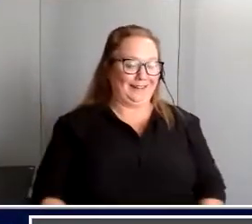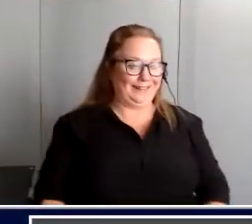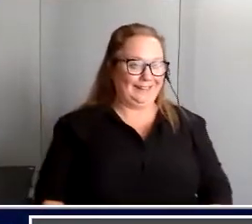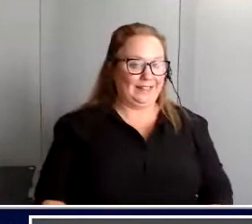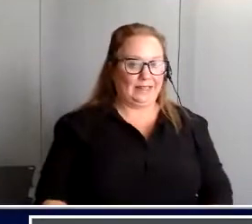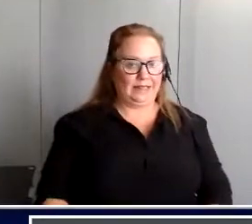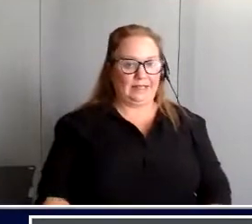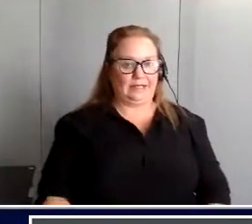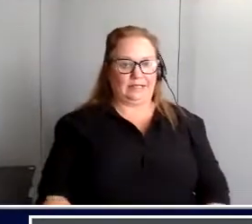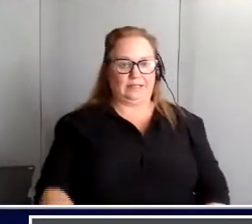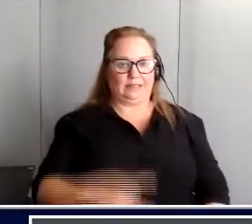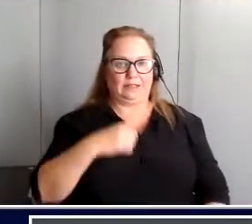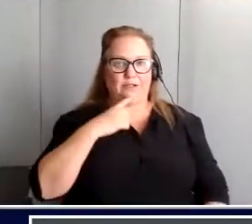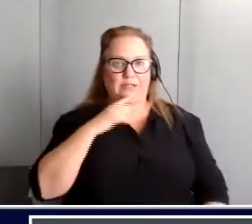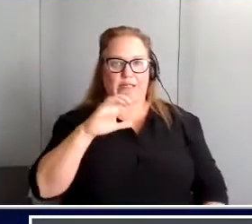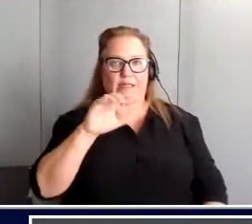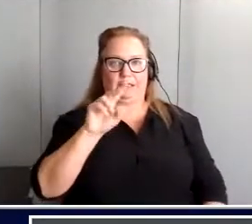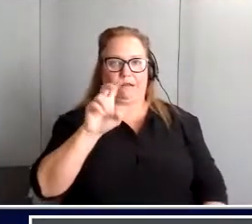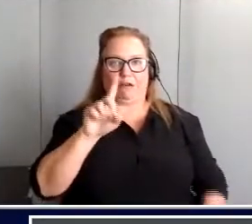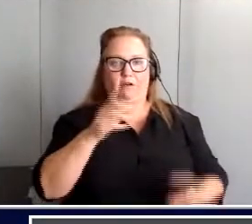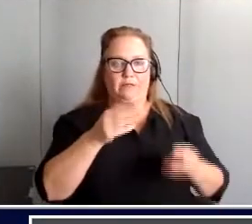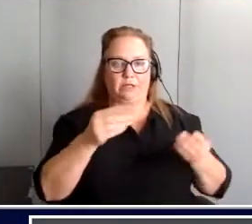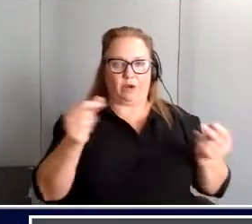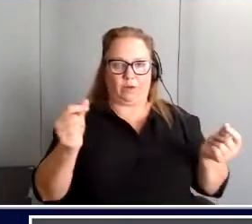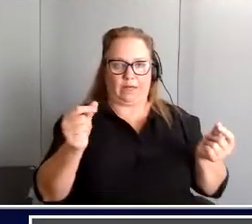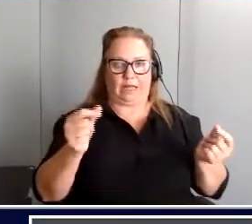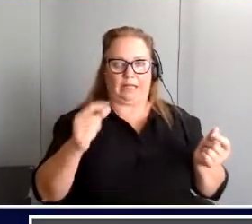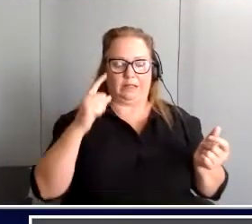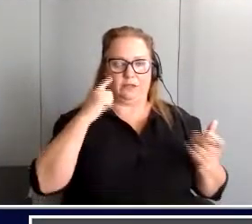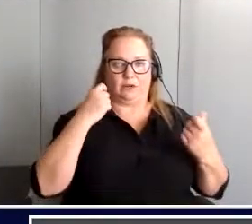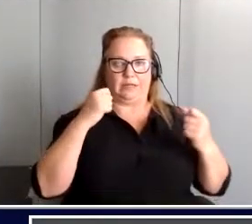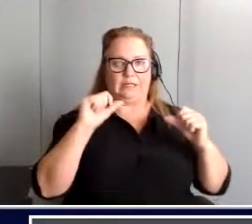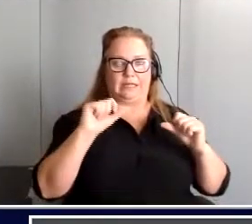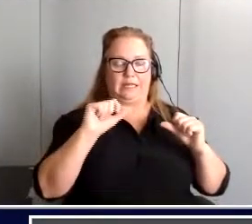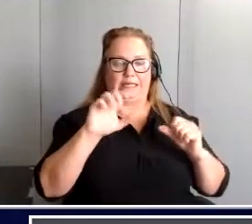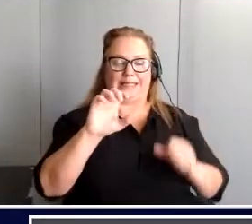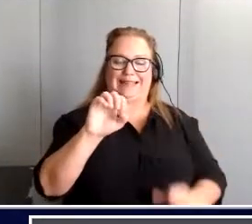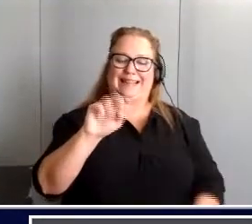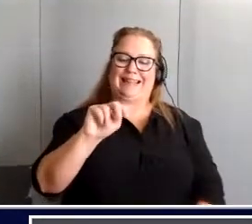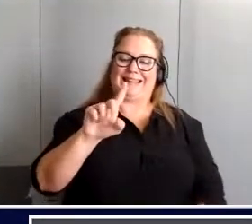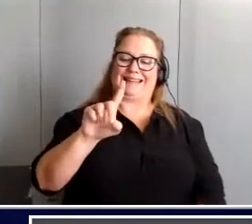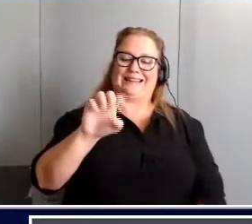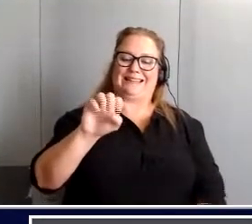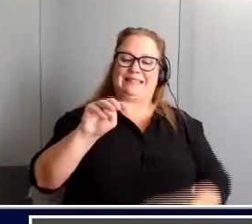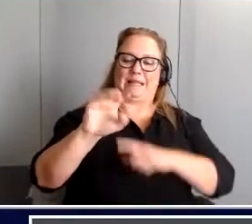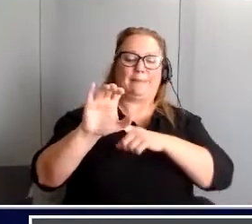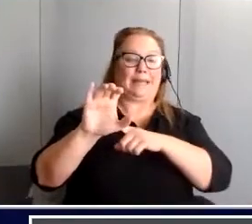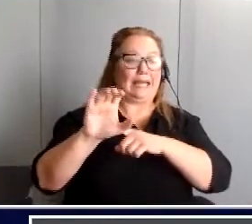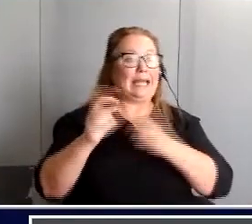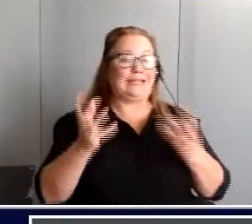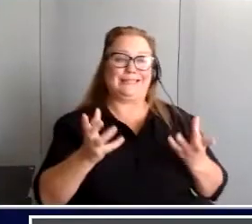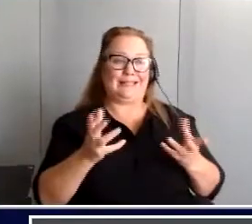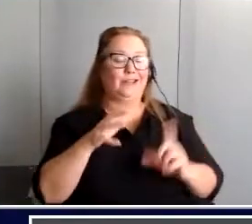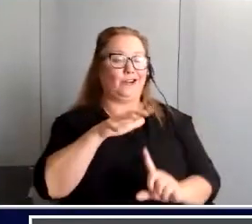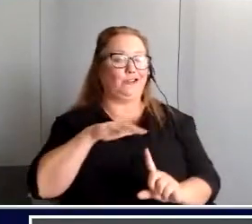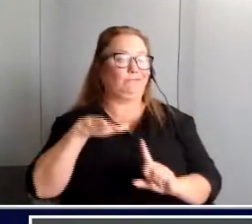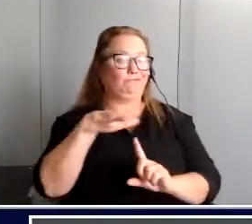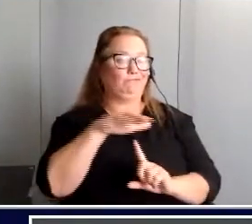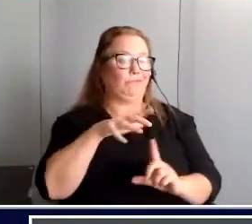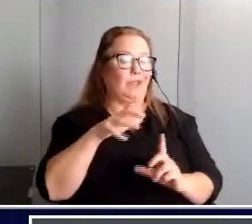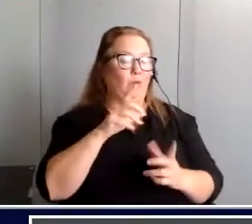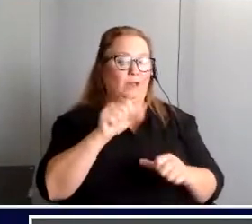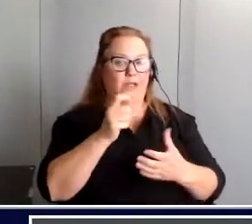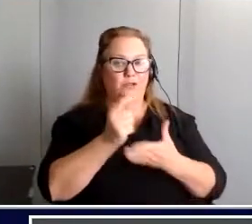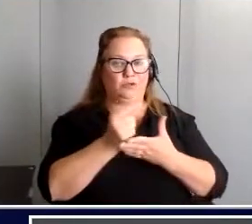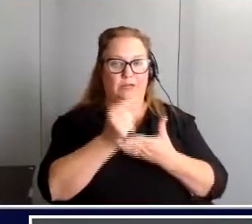saying isn't that COVID's going away. Right. I think they're saying it's endemic and it's in the population, it's here to stay, and we can treat it. And I think